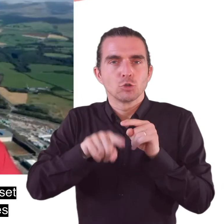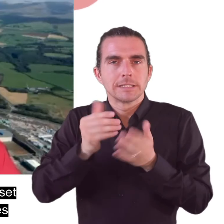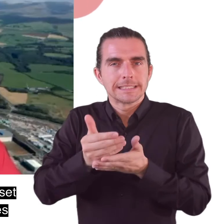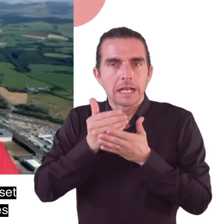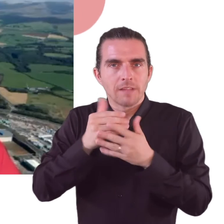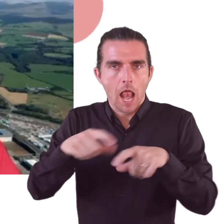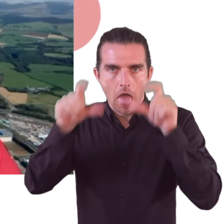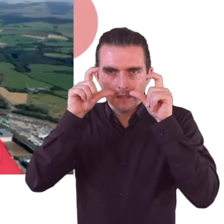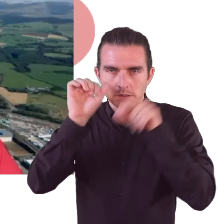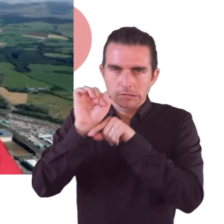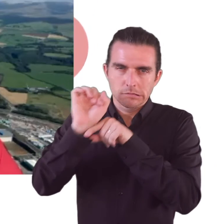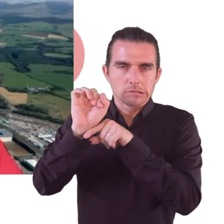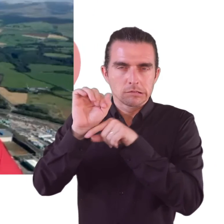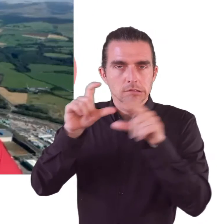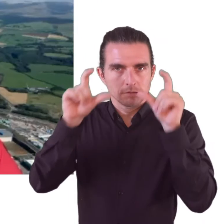safety glasses